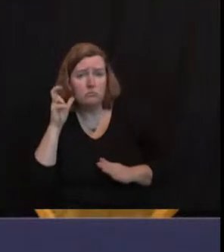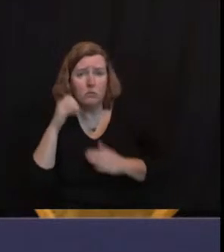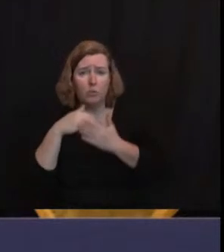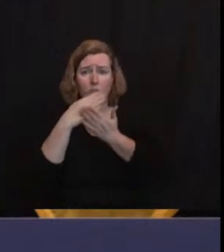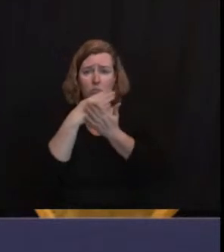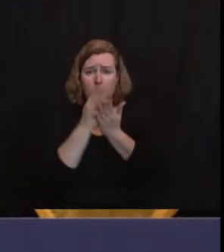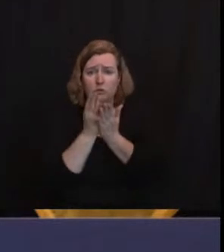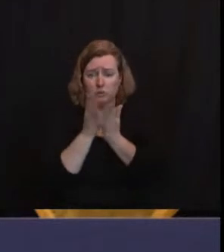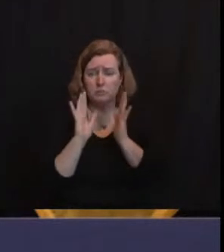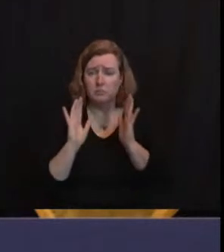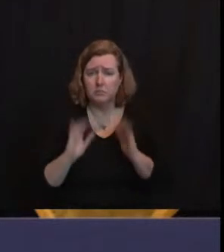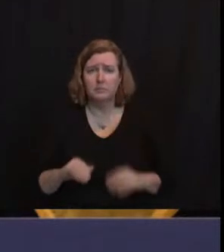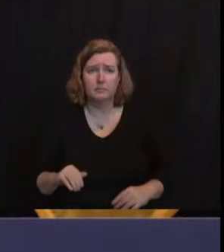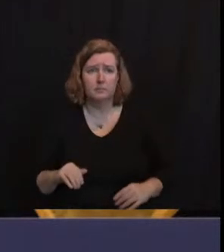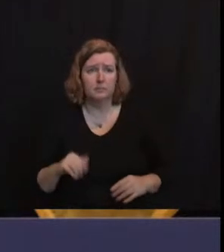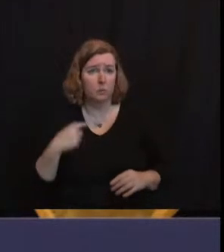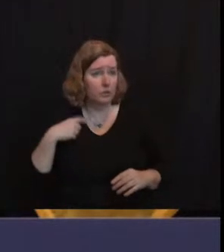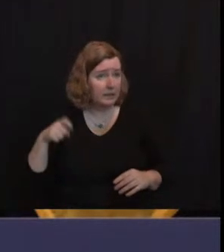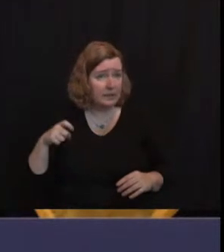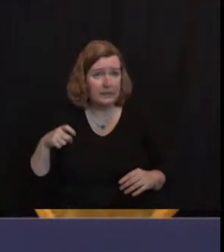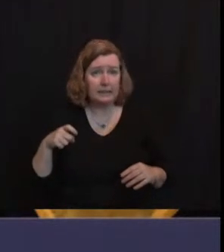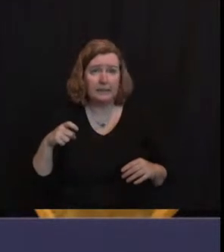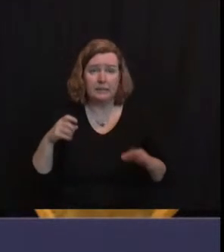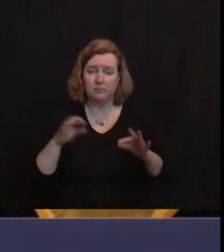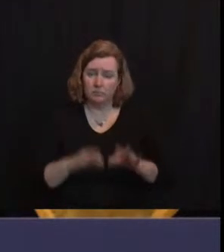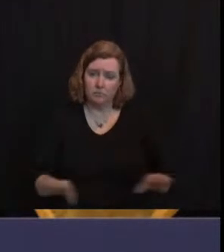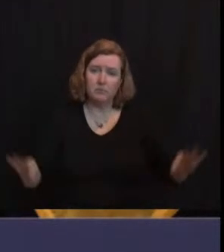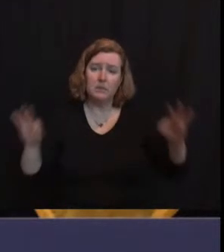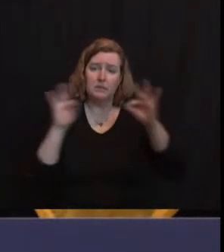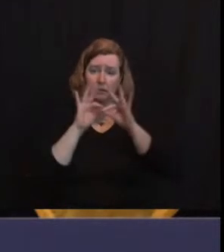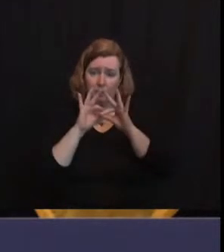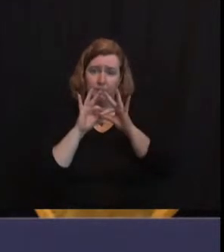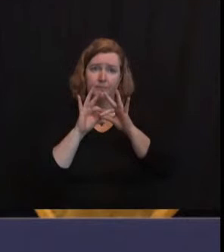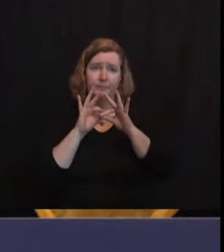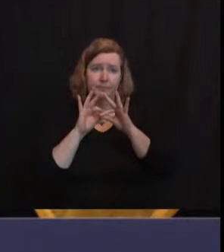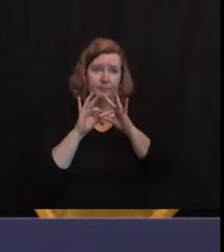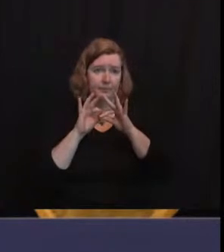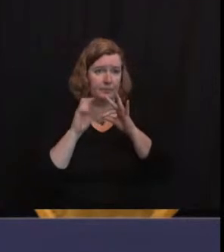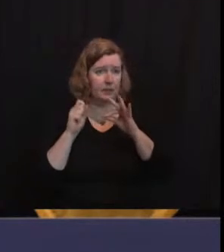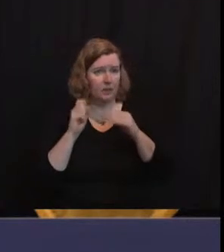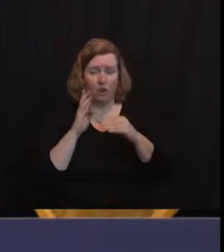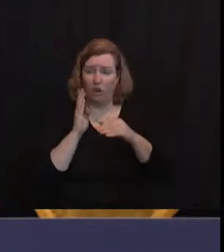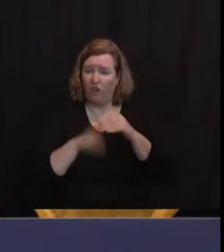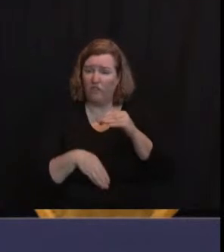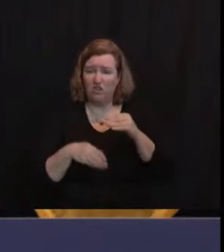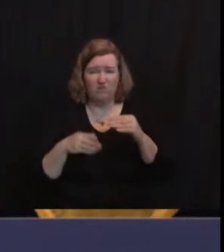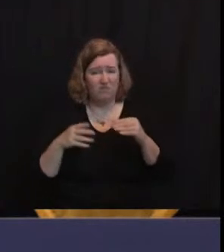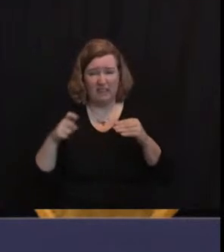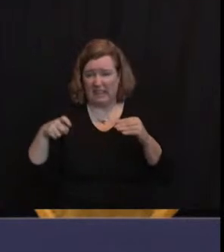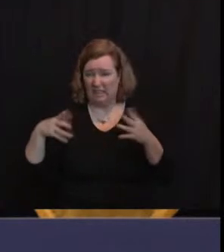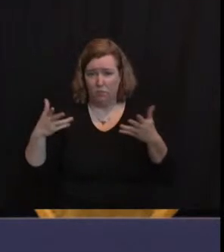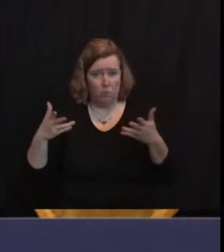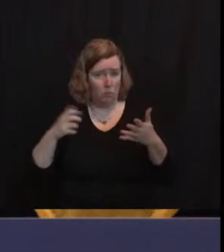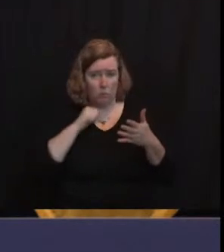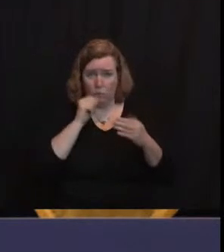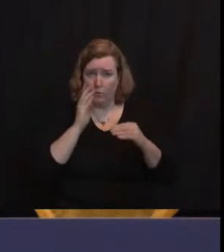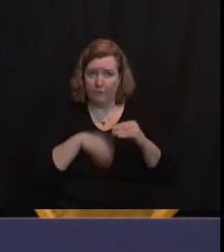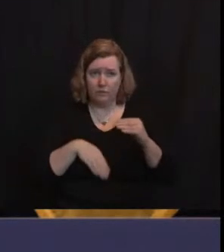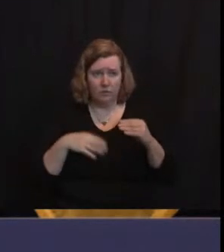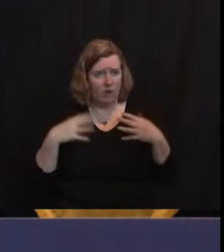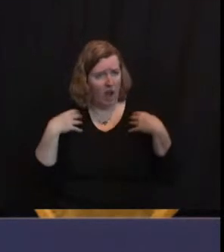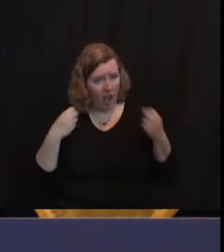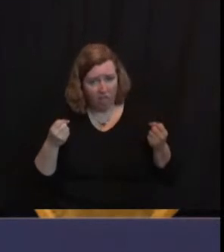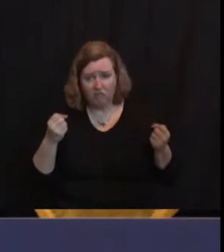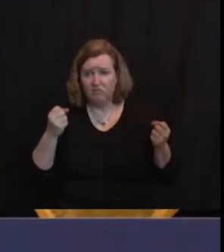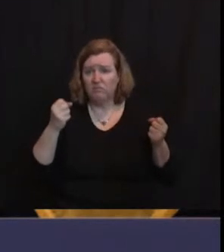The needs continue to be significant. We're not out of this thing yet, and I think you've heard it from a health crisis standpoint,